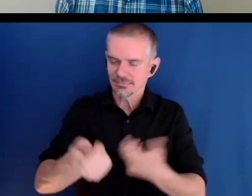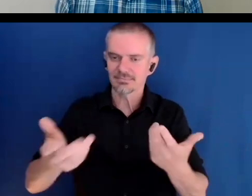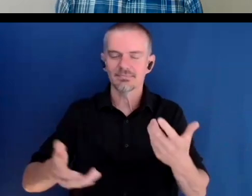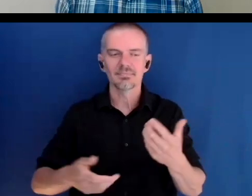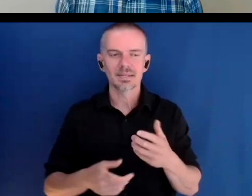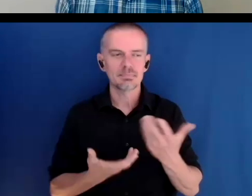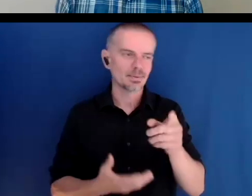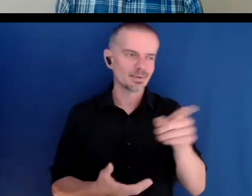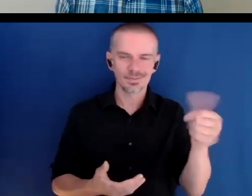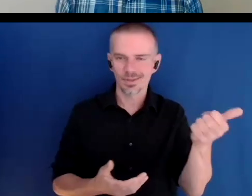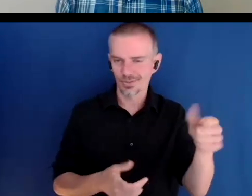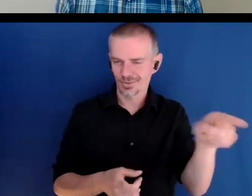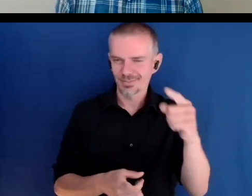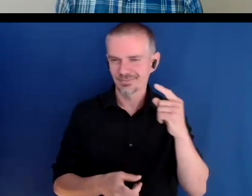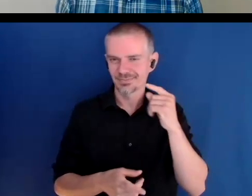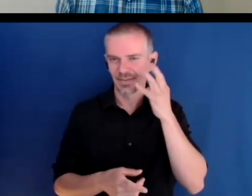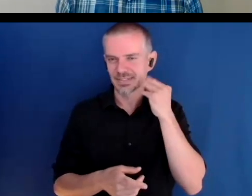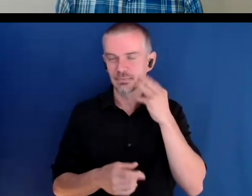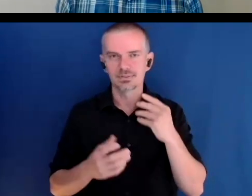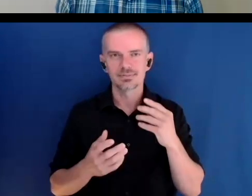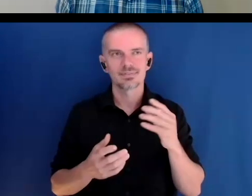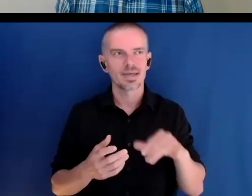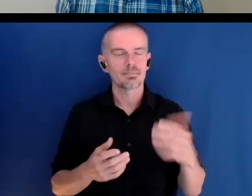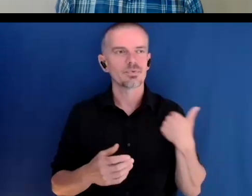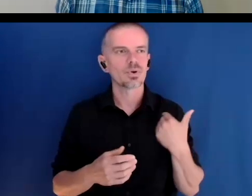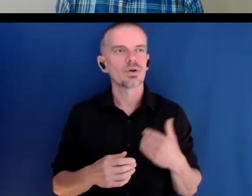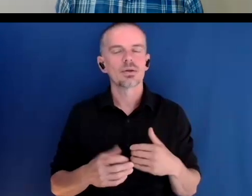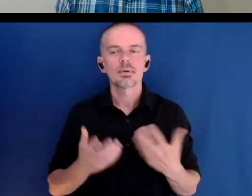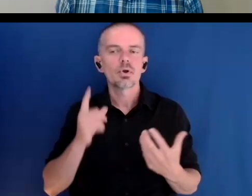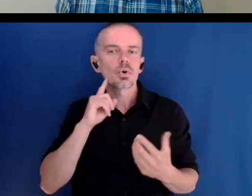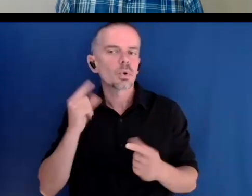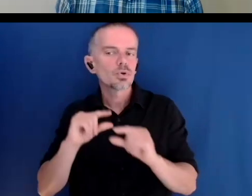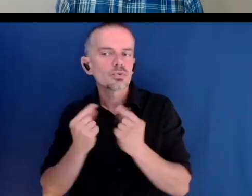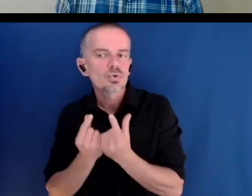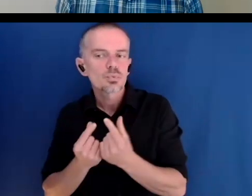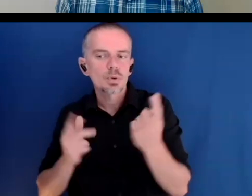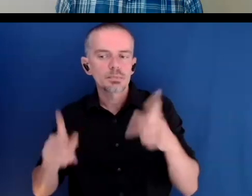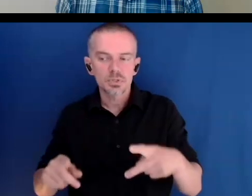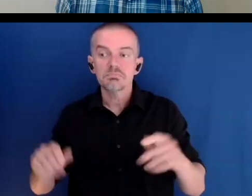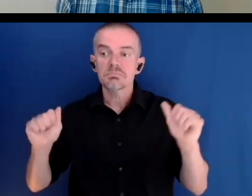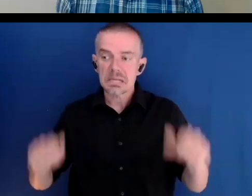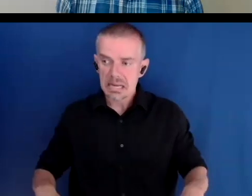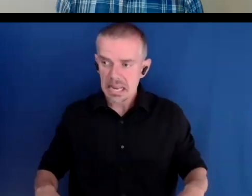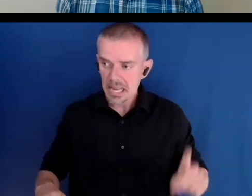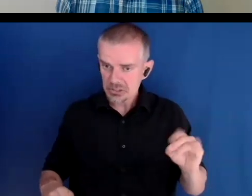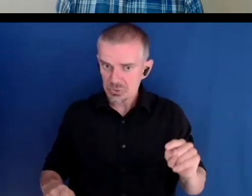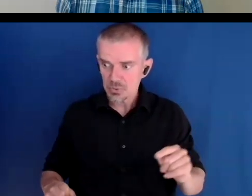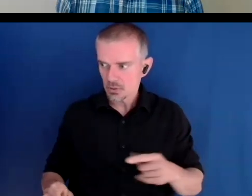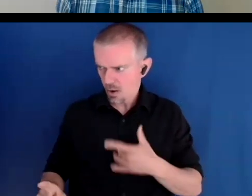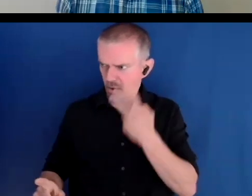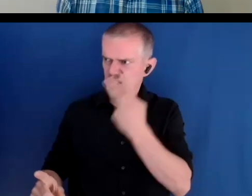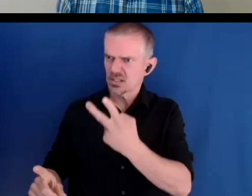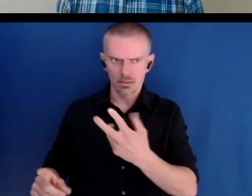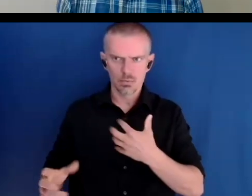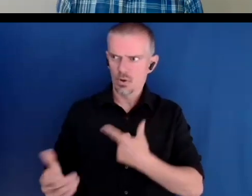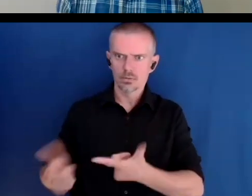experiences like that too, where we heard about one group and one forest who was able to do something, and we were inspired by that and able to